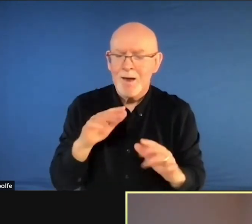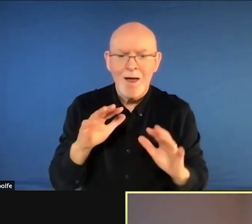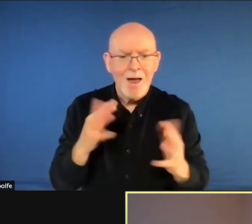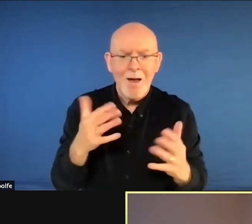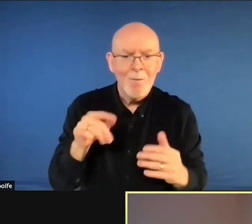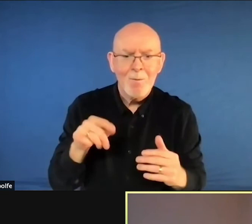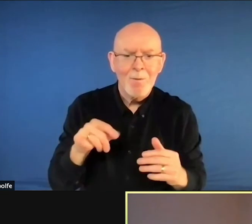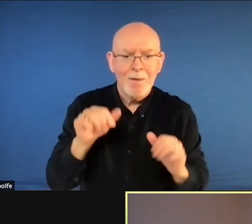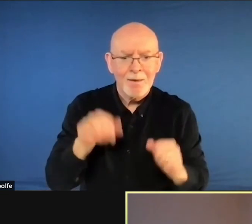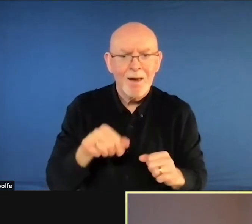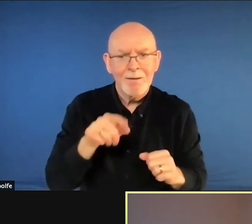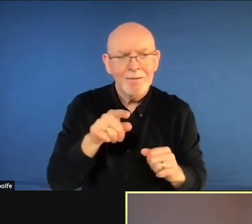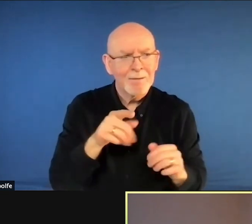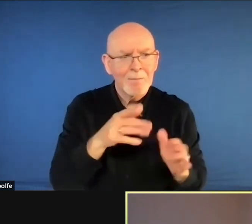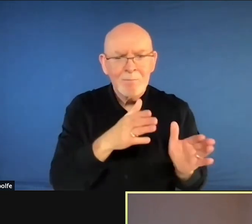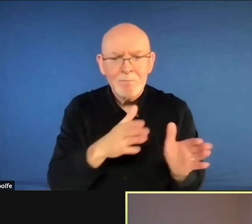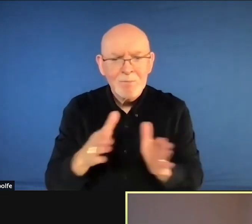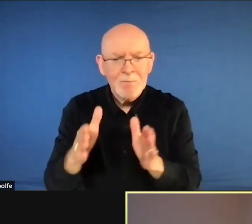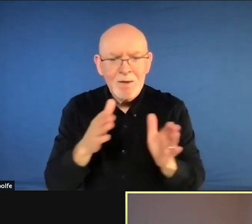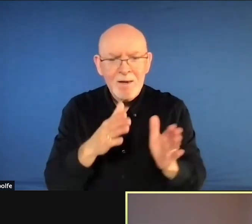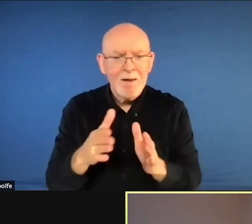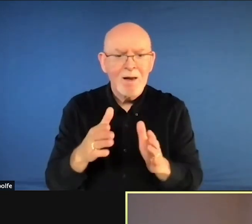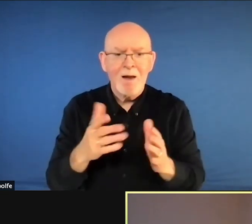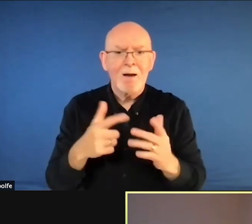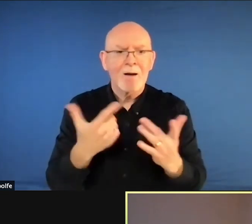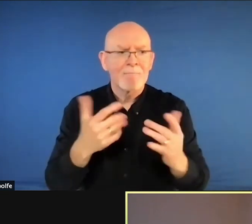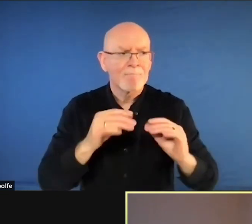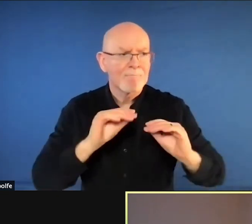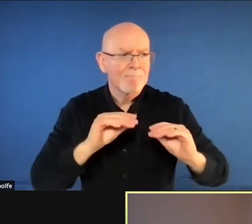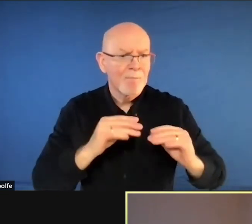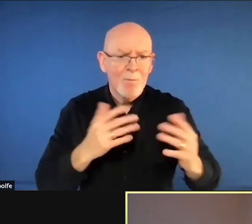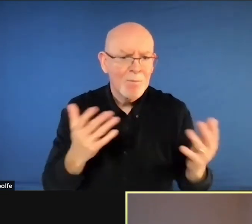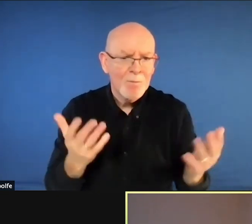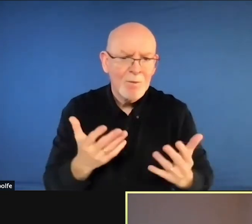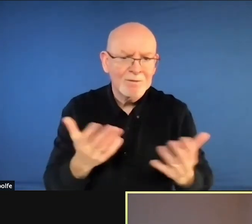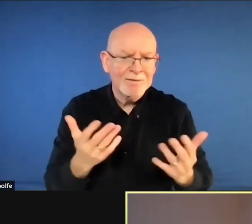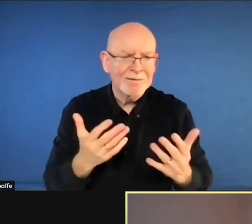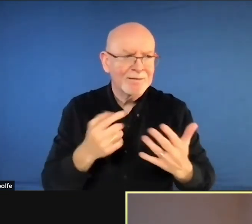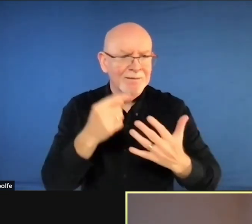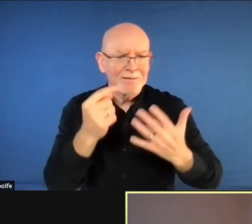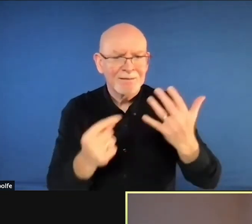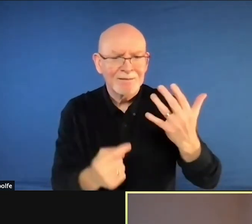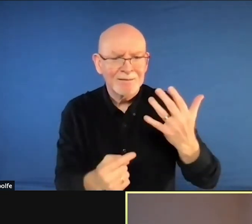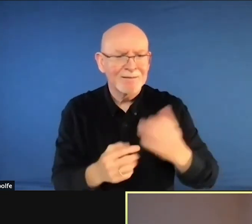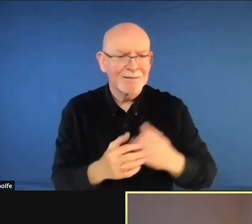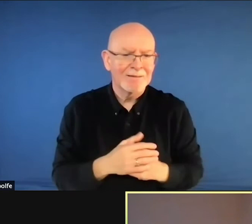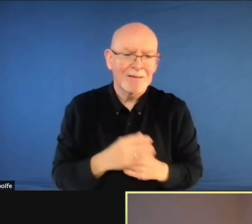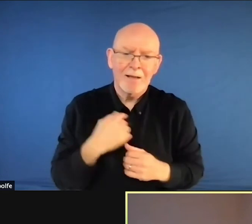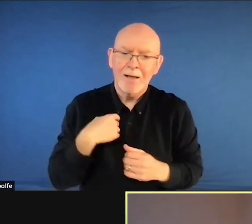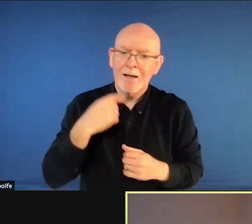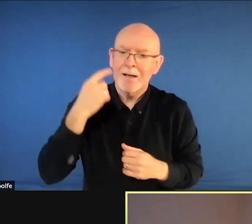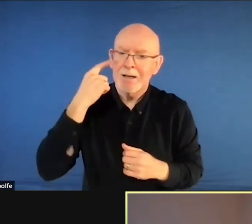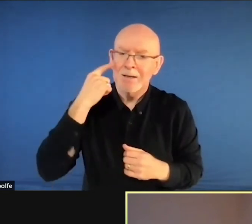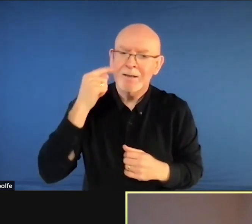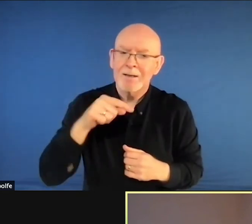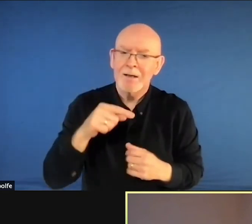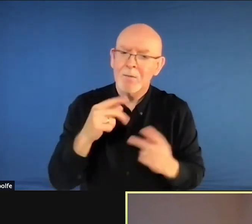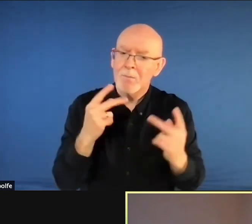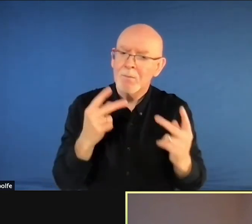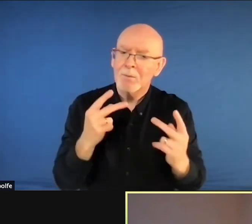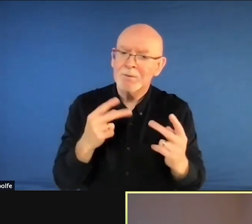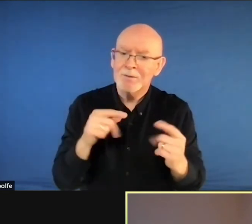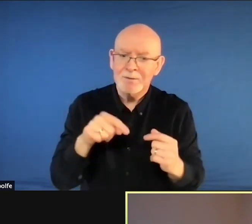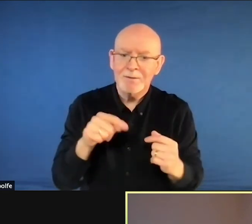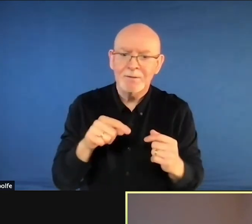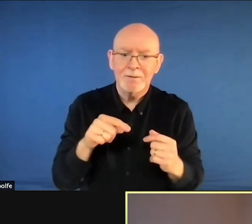again, I think it's very important to ensure that the conversations take place